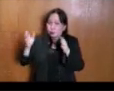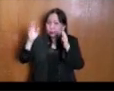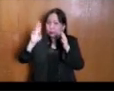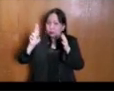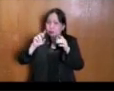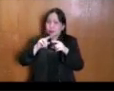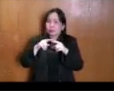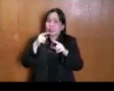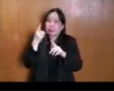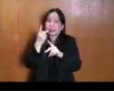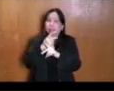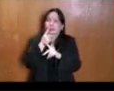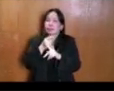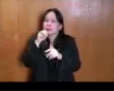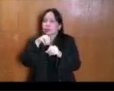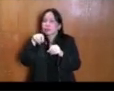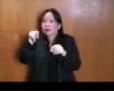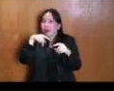basically classifying buildings